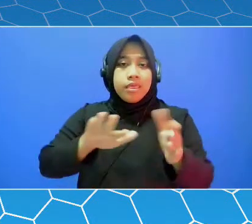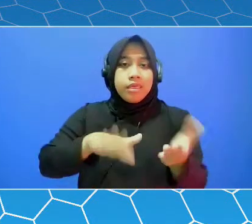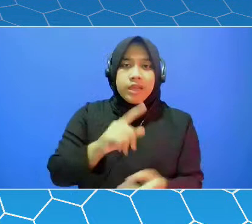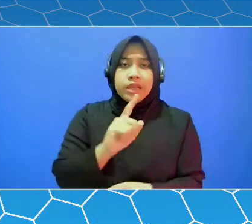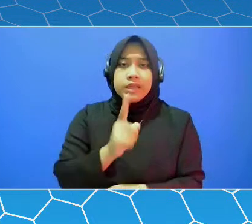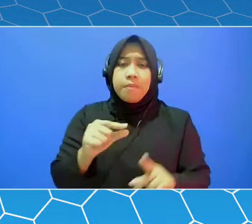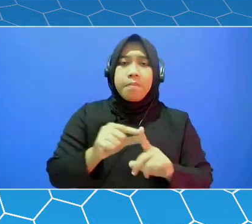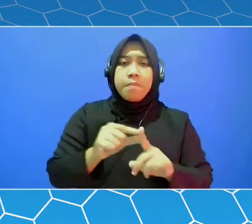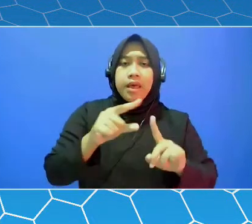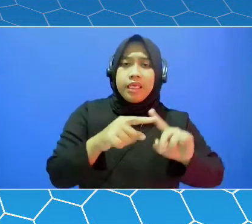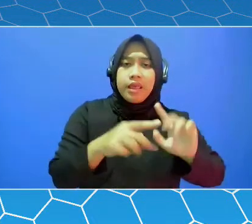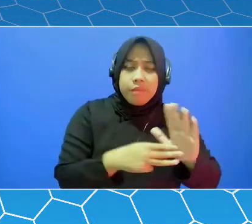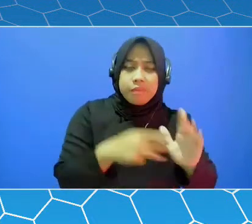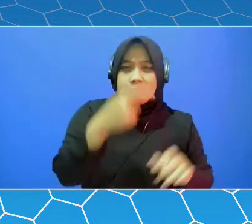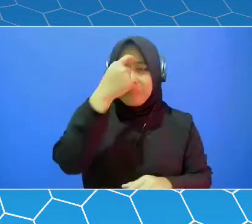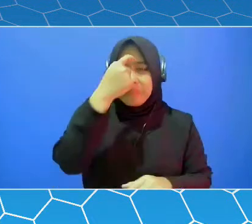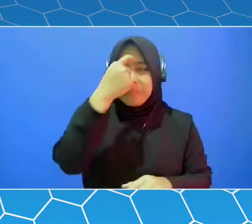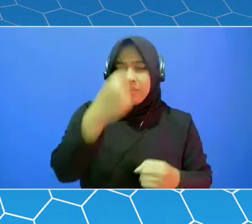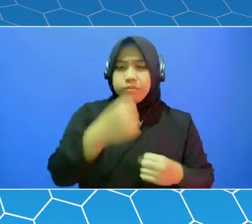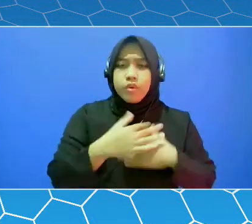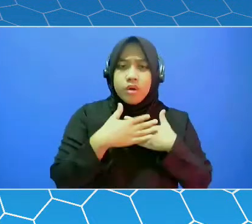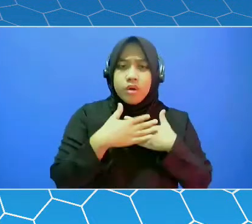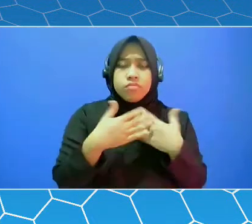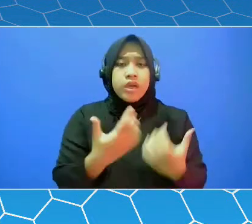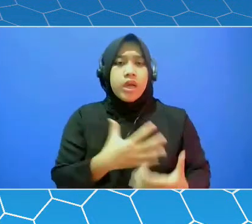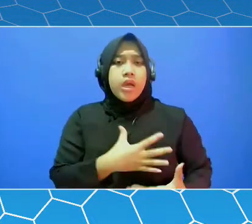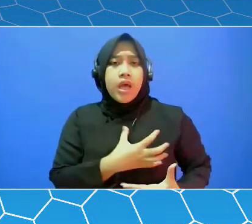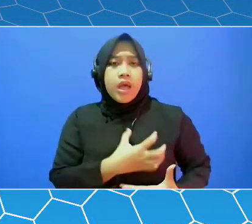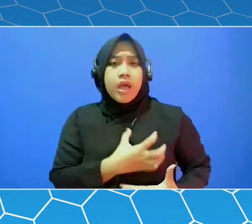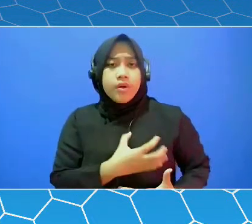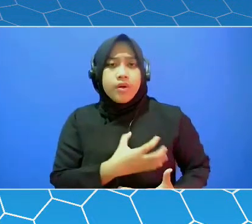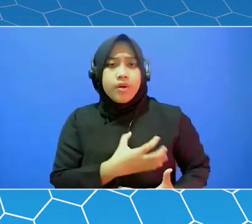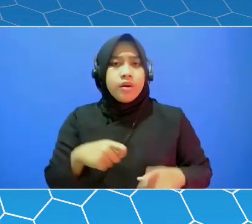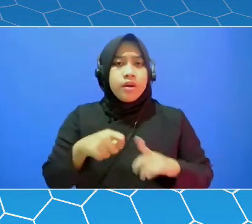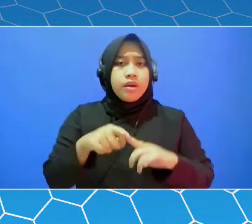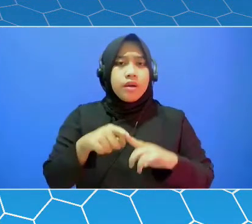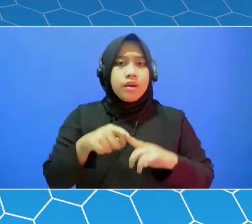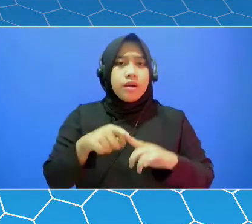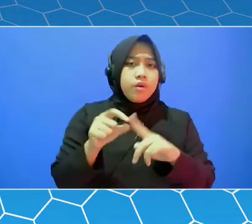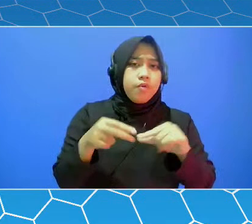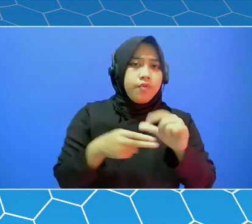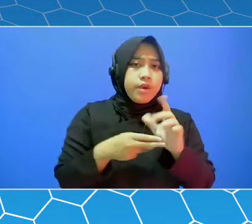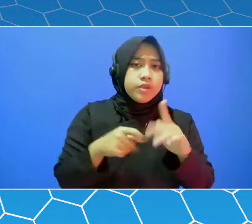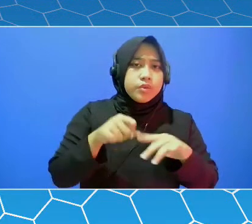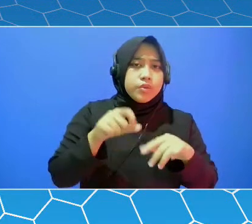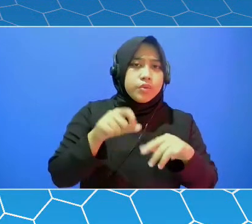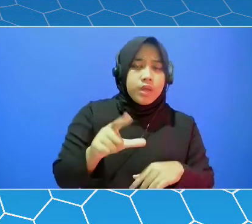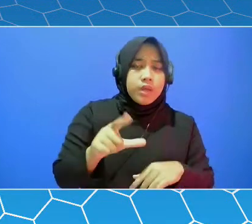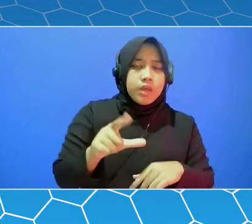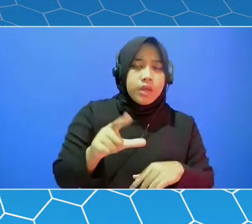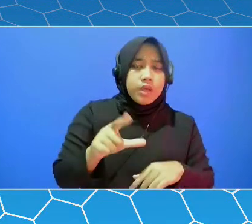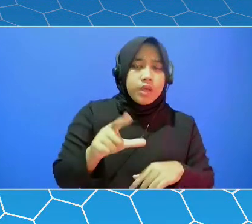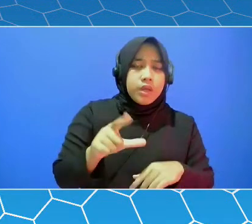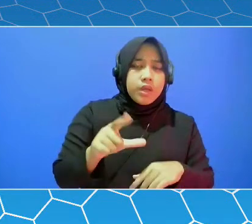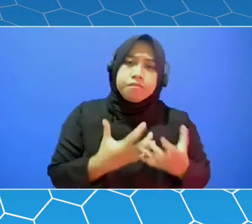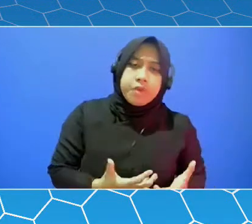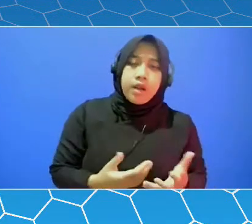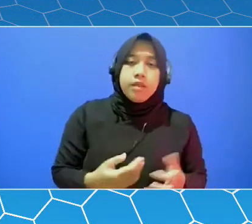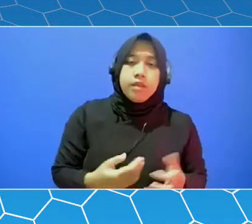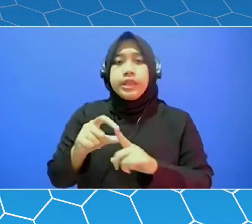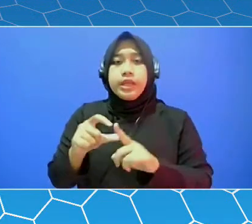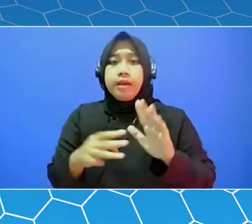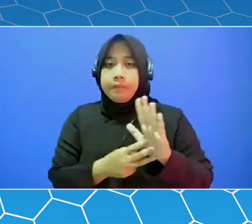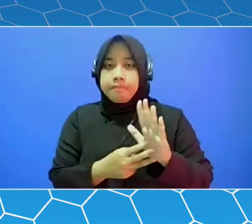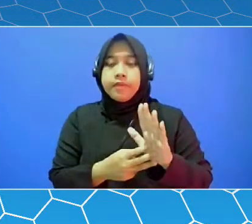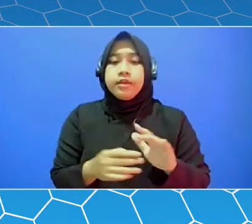diseases, cancer, chronic lung disease, diabetes, chronic neurological disorders, or others. Next slide. And the picture is